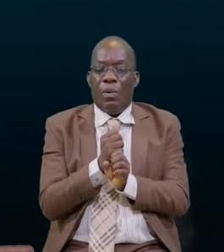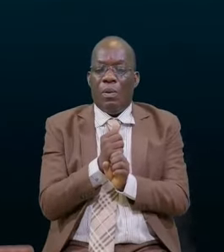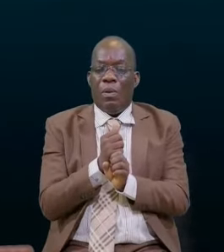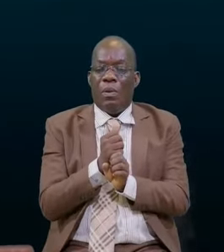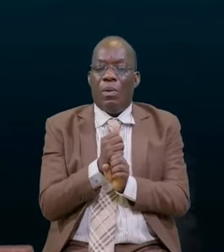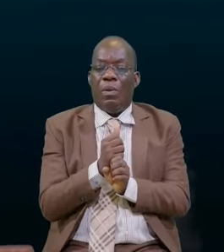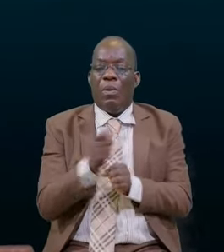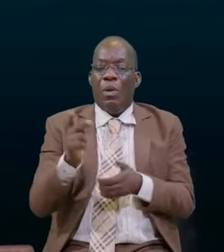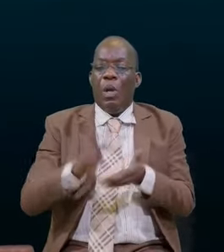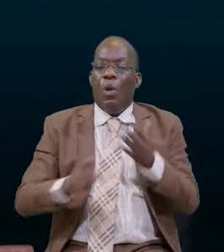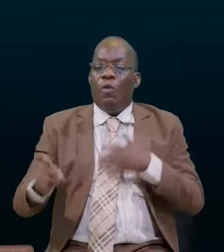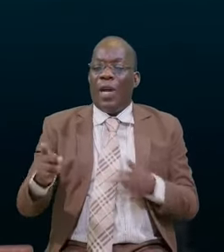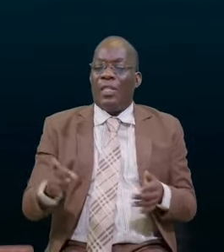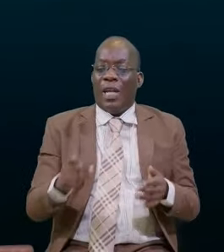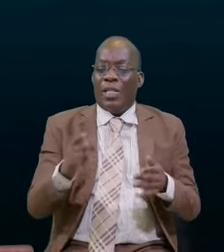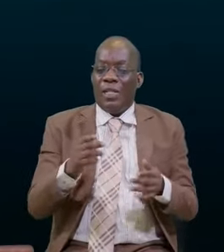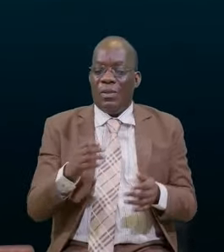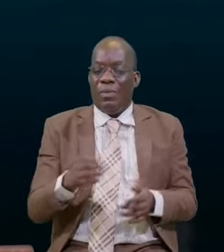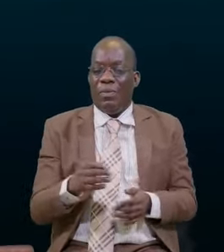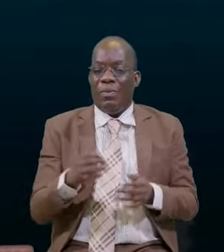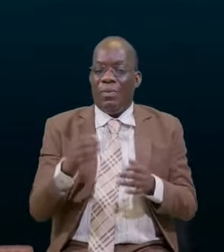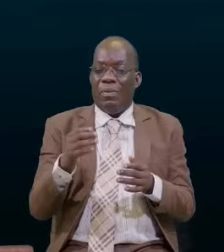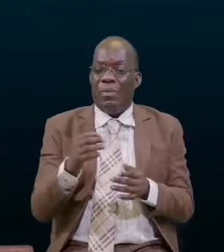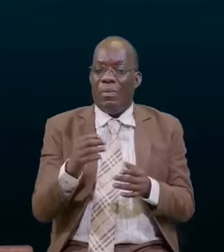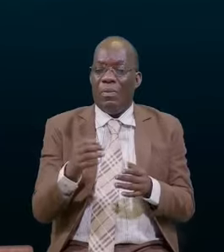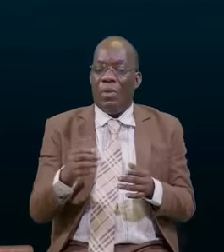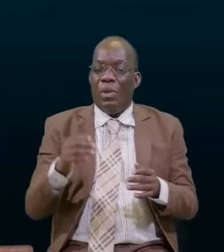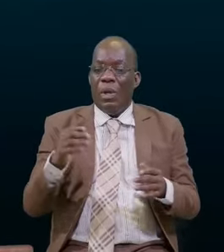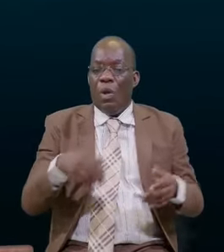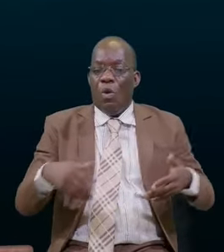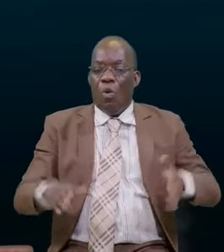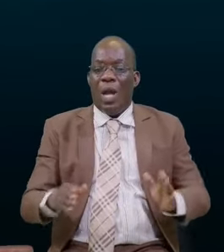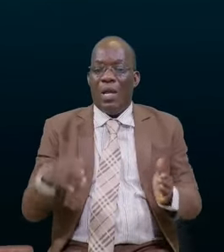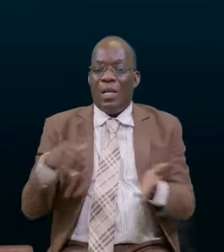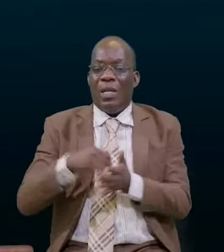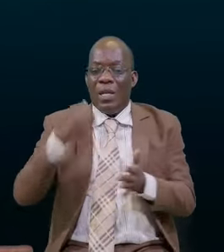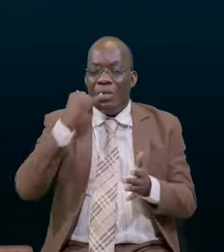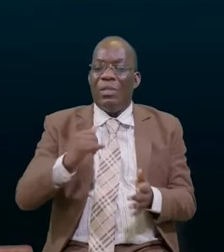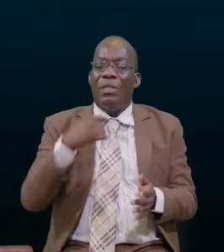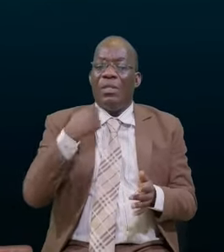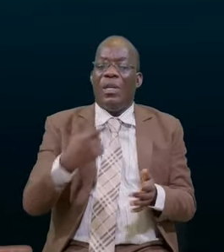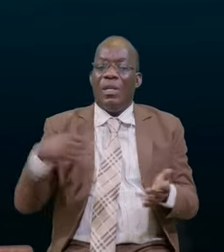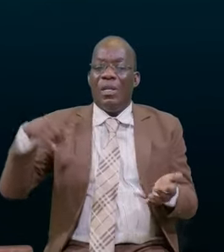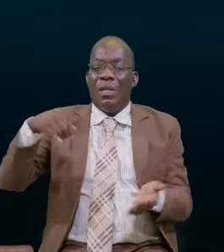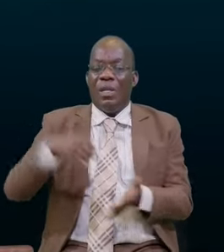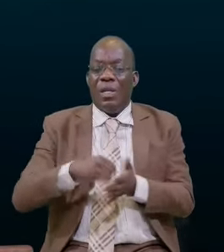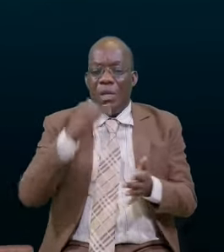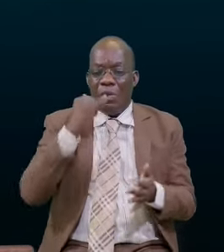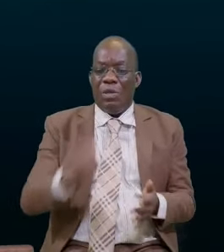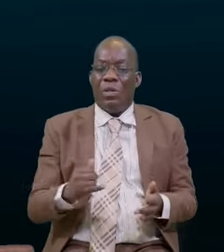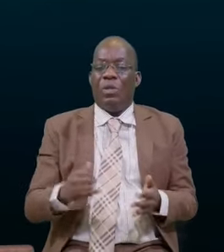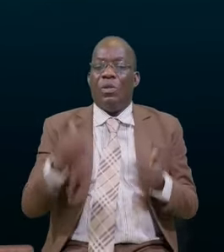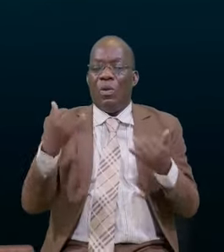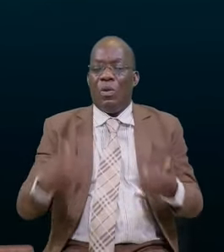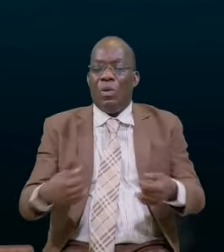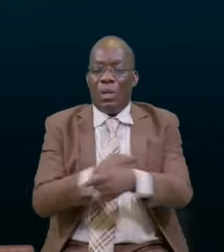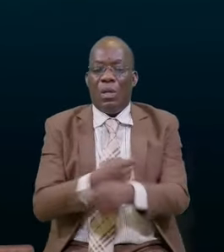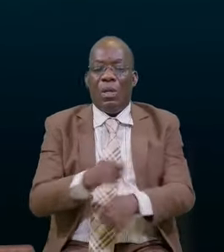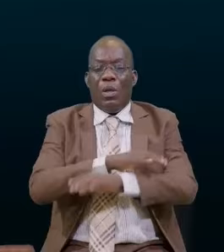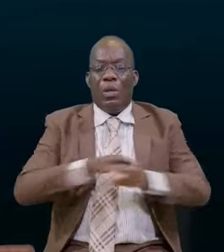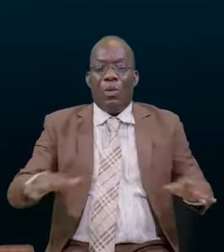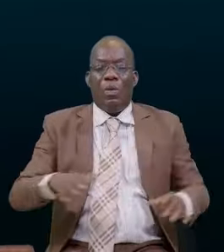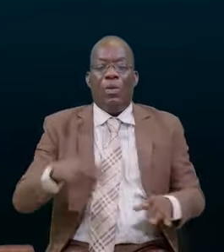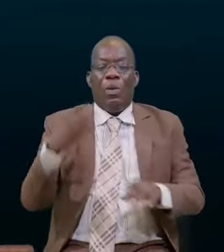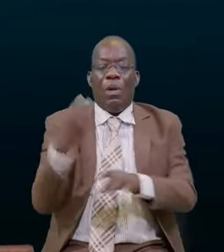our confidence steadfast Until the End why he said today if you hear his voice hard not your heart we